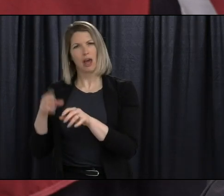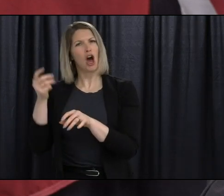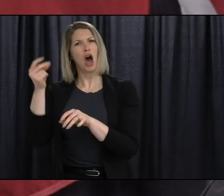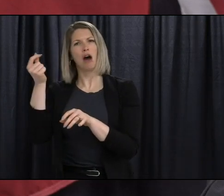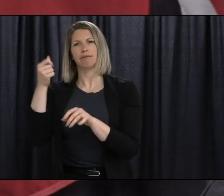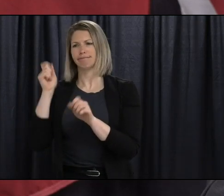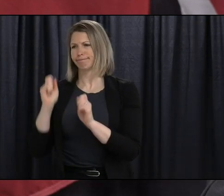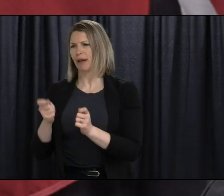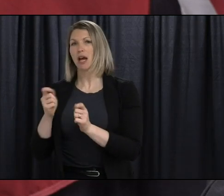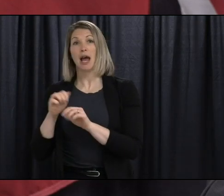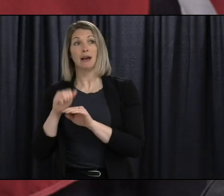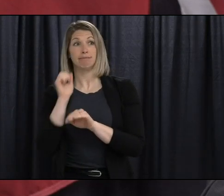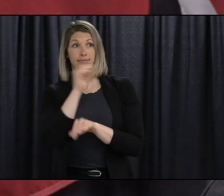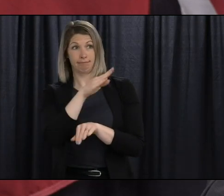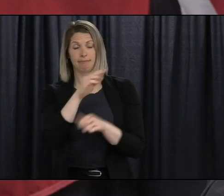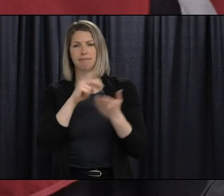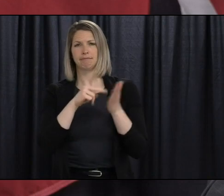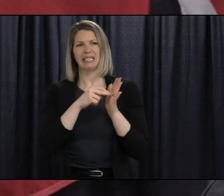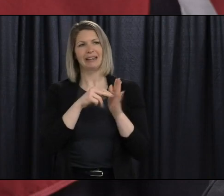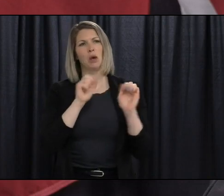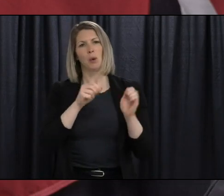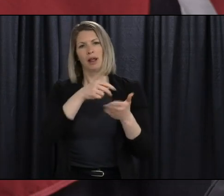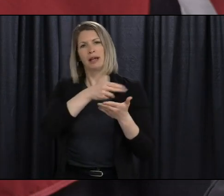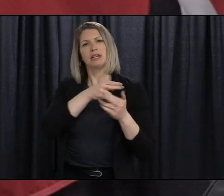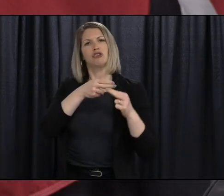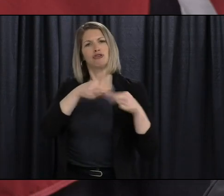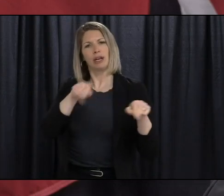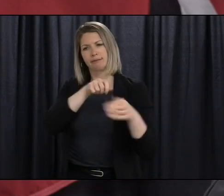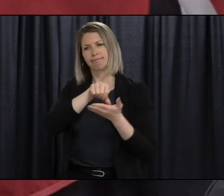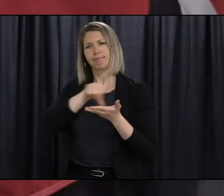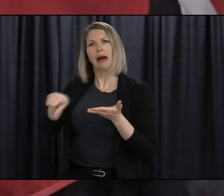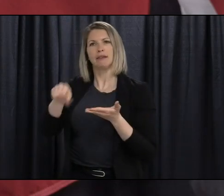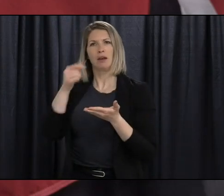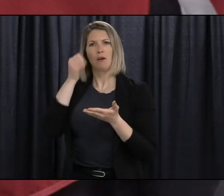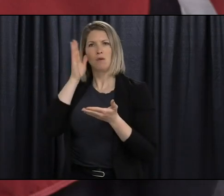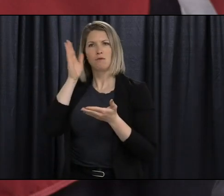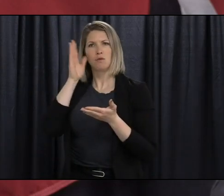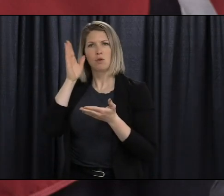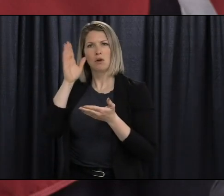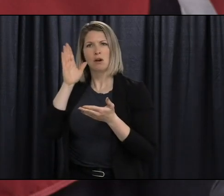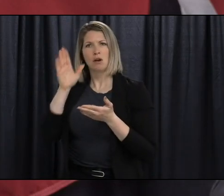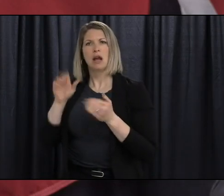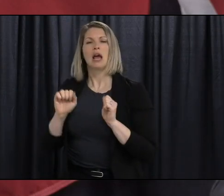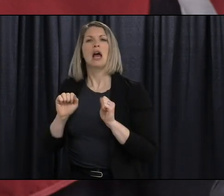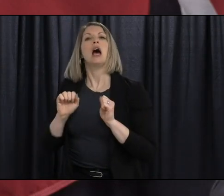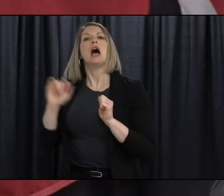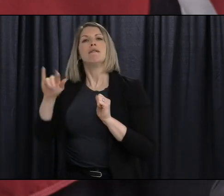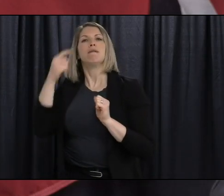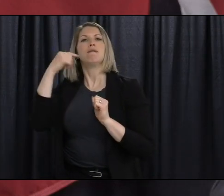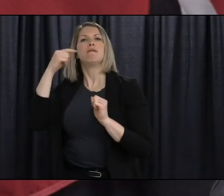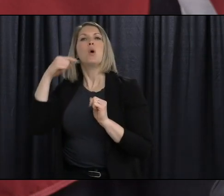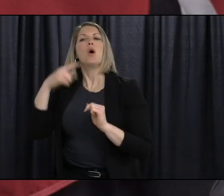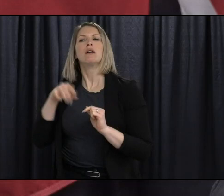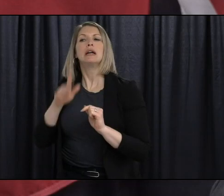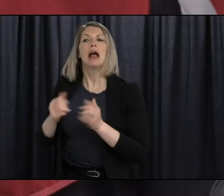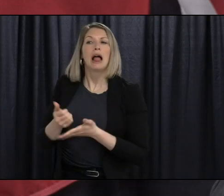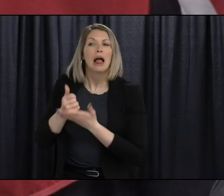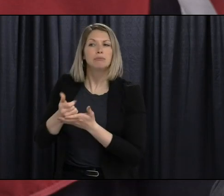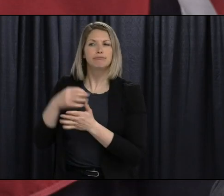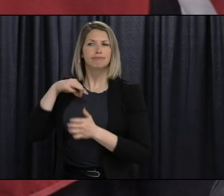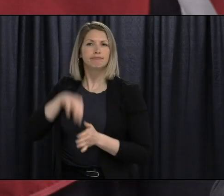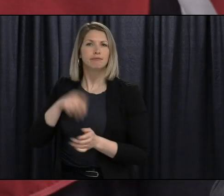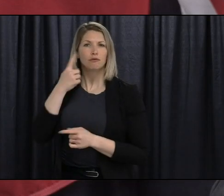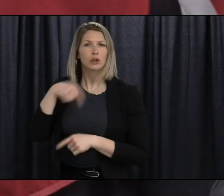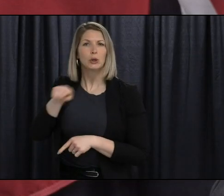family, we are continually updating our public health measures to ensure we protect you, your health, and safety